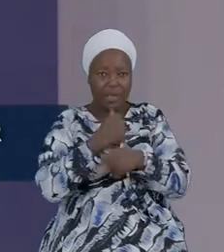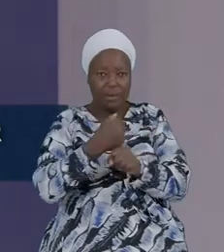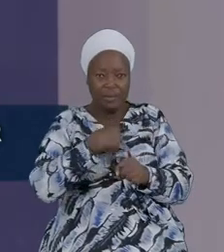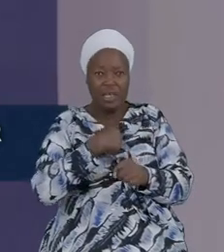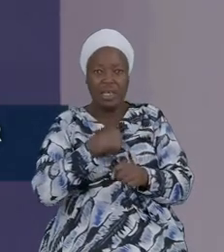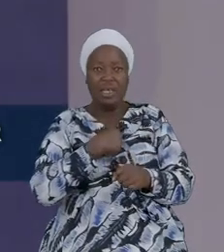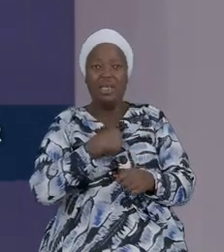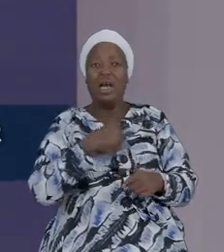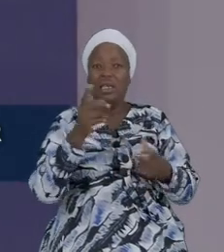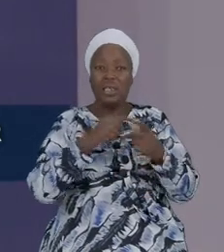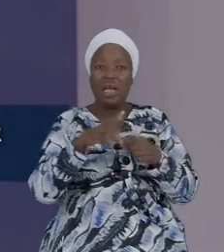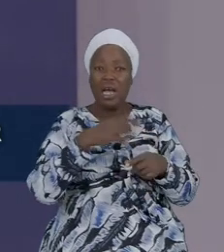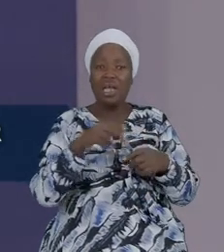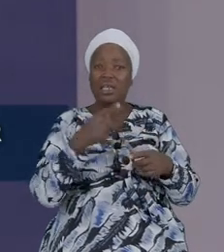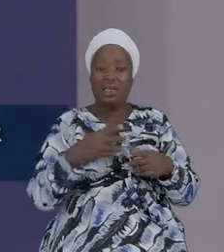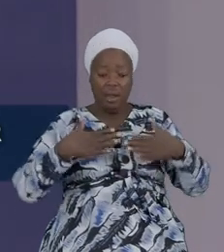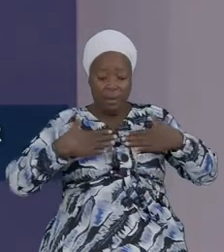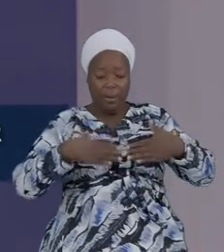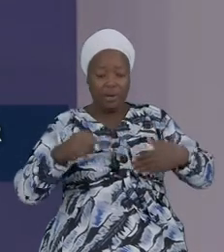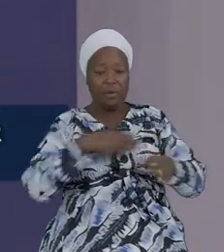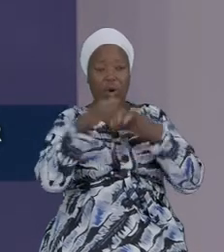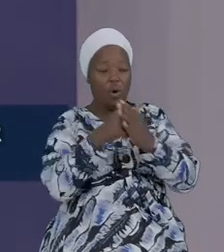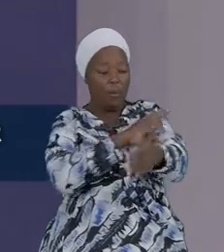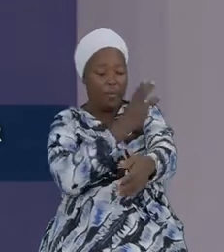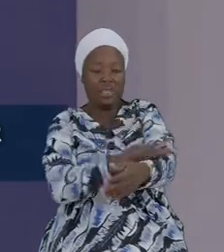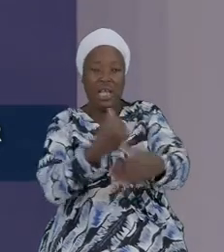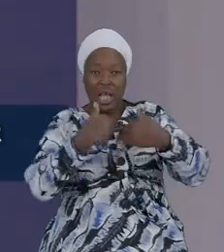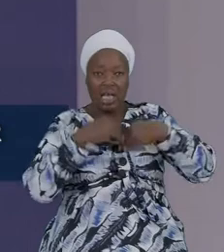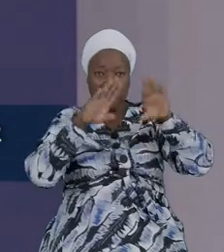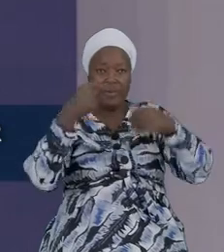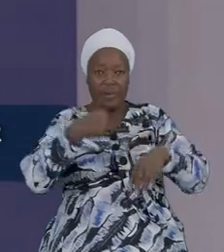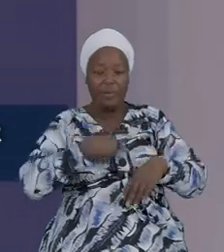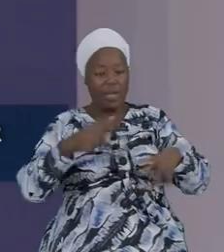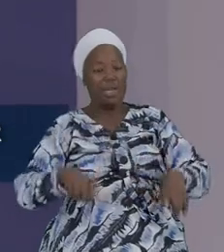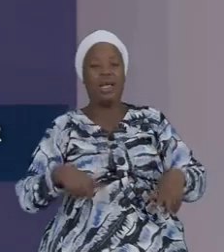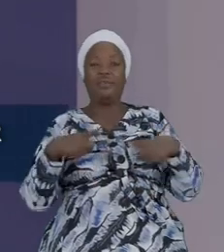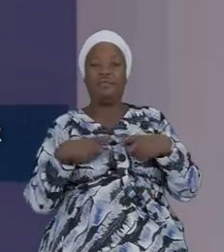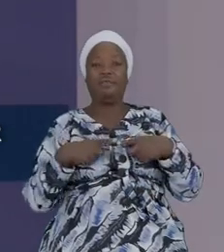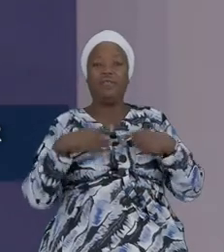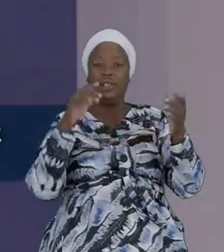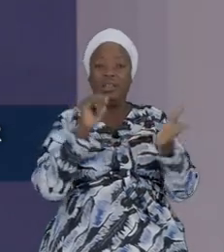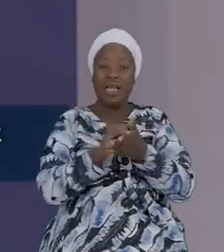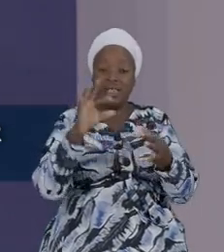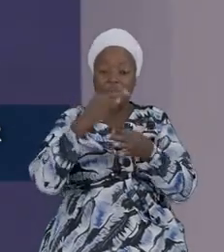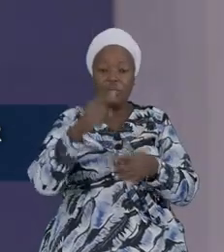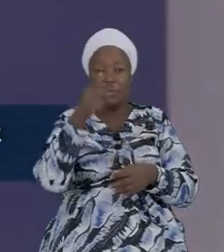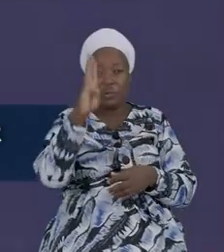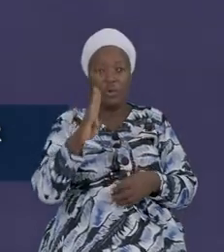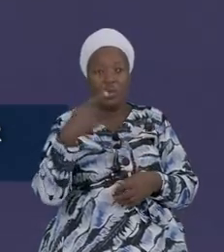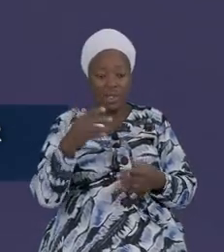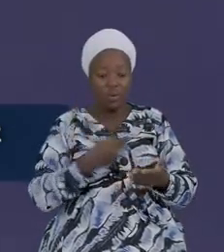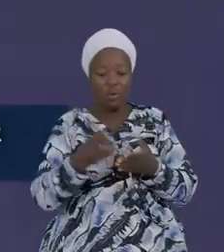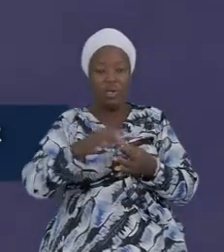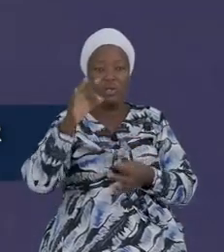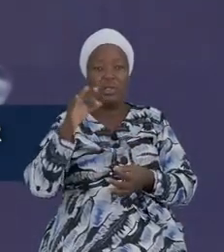and the breath of the Almighty has given me life. That Spirit of God, the Holy